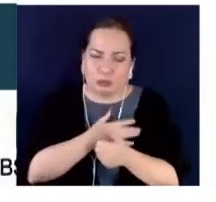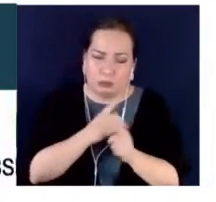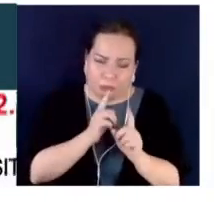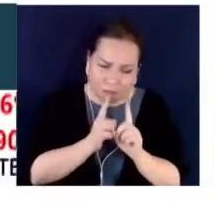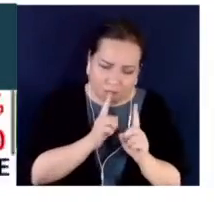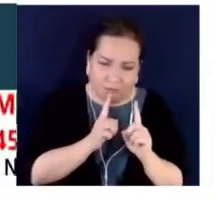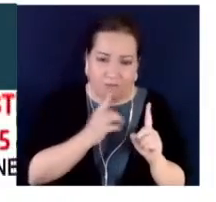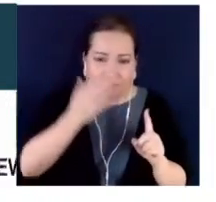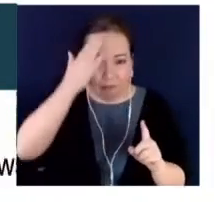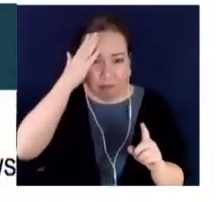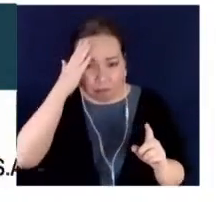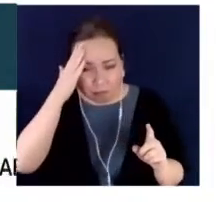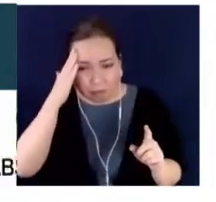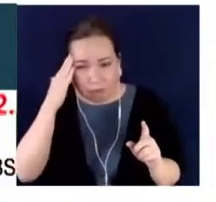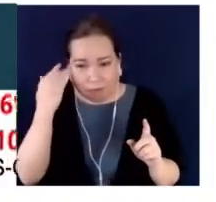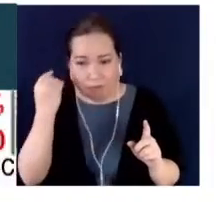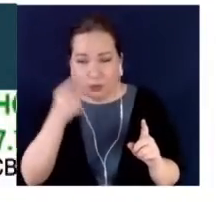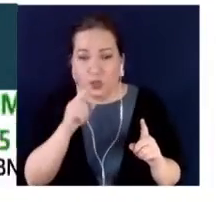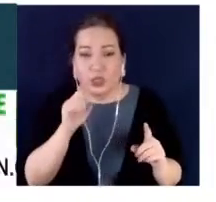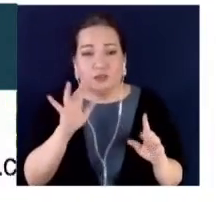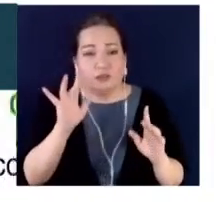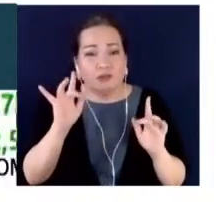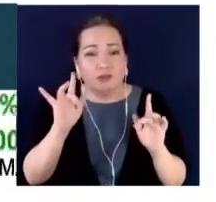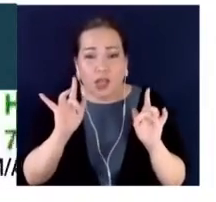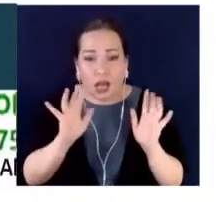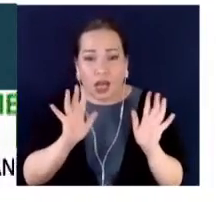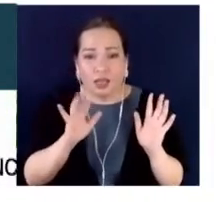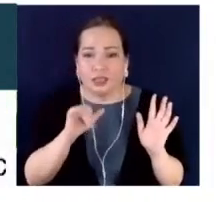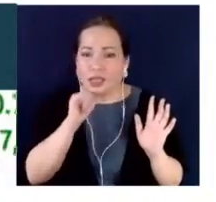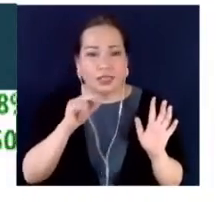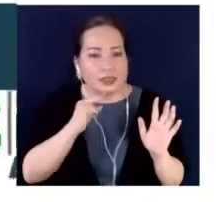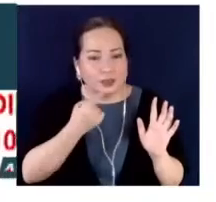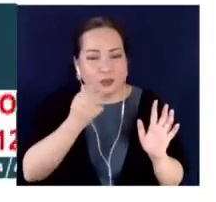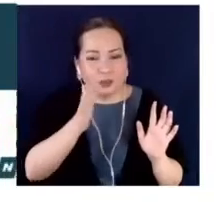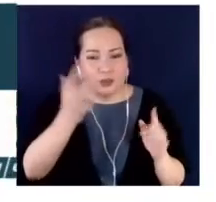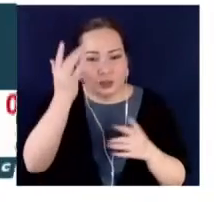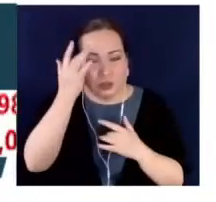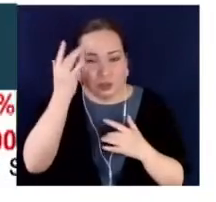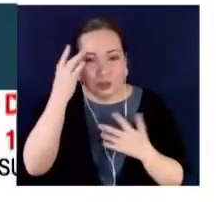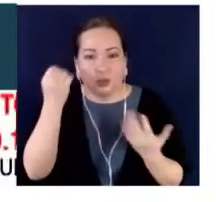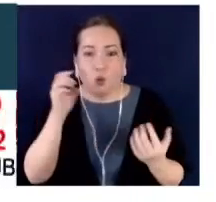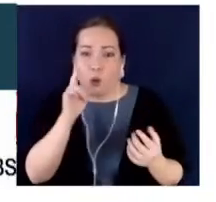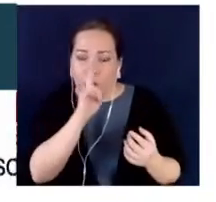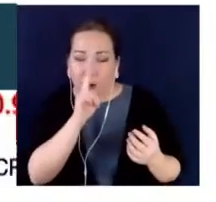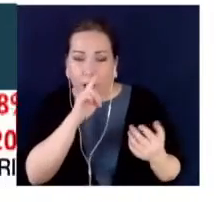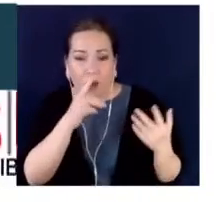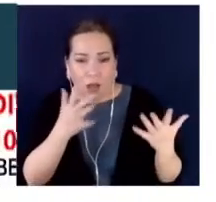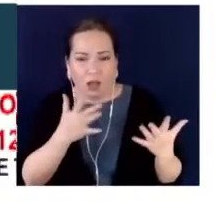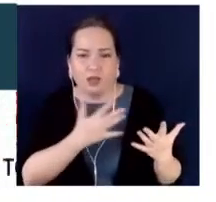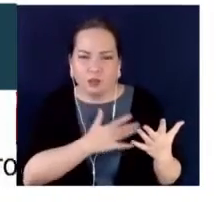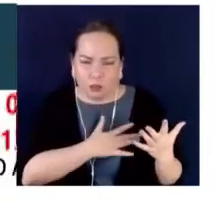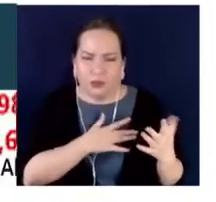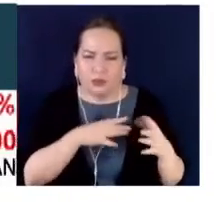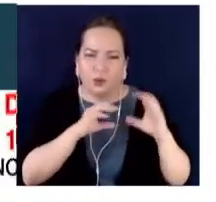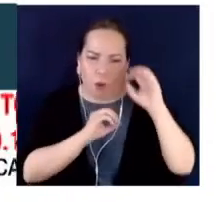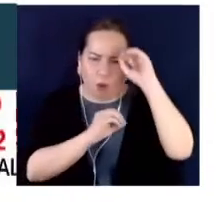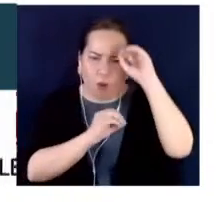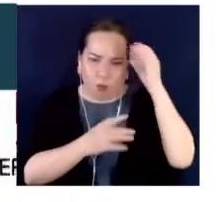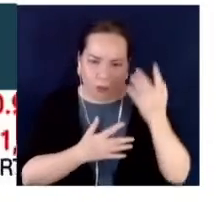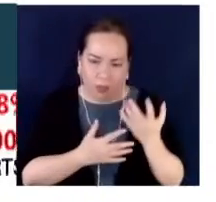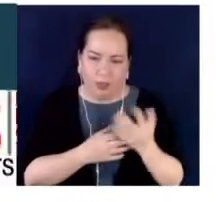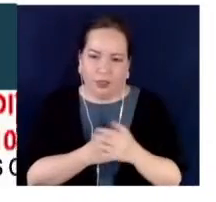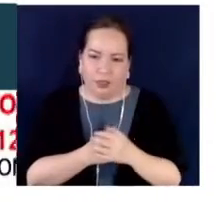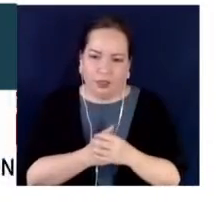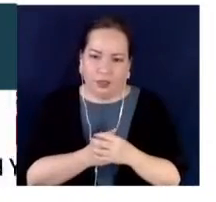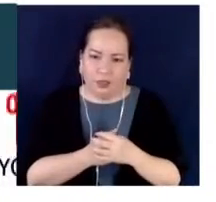patients who have very mild symptoms and those without any symptoms at all don't seek the hospitals.